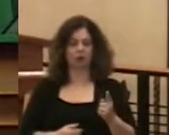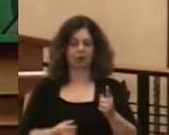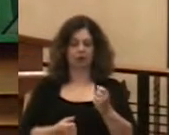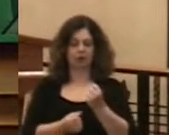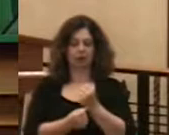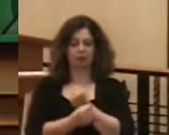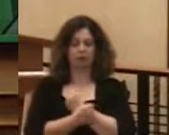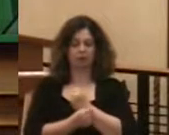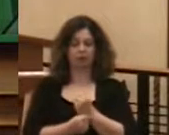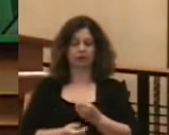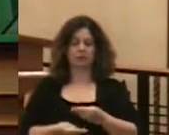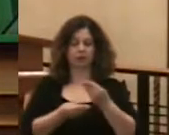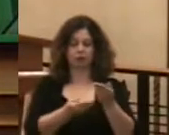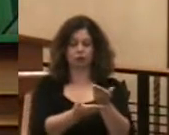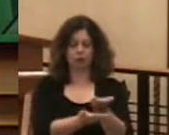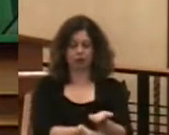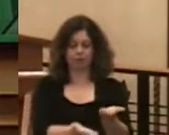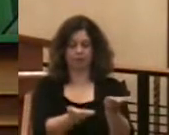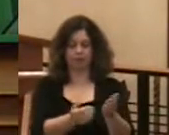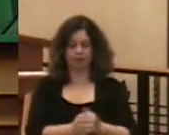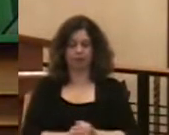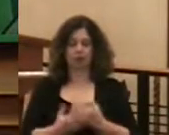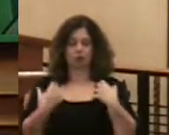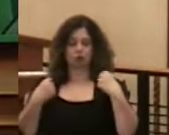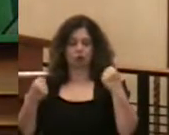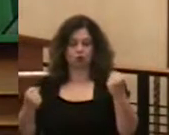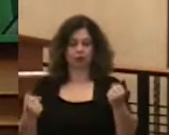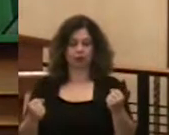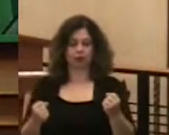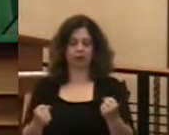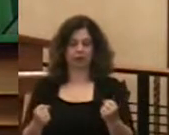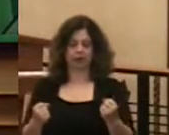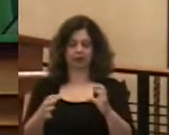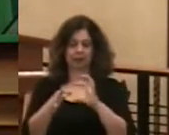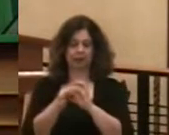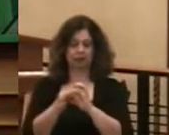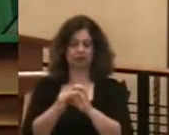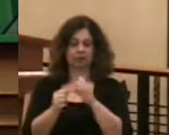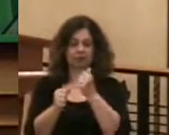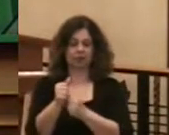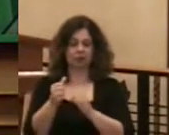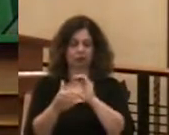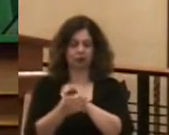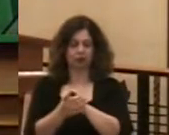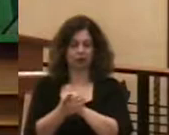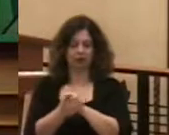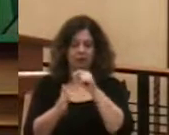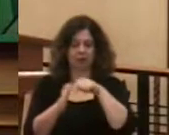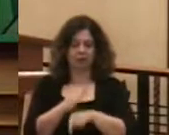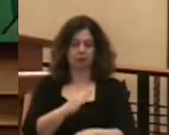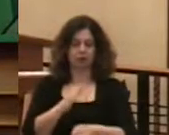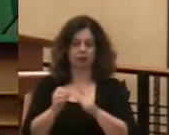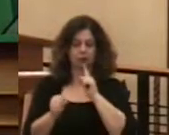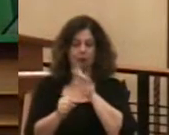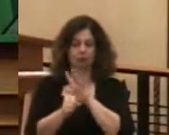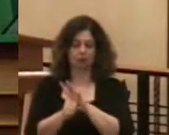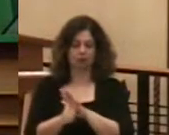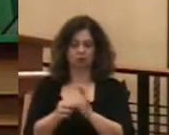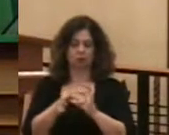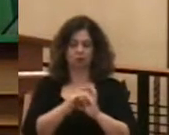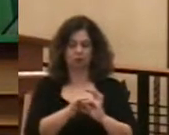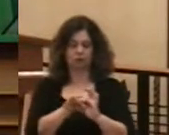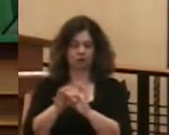your grace. Strengthen the bond of love in each marriage and deepen our commitments in relationships that bring glory to